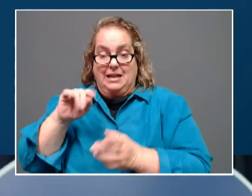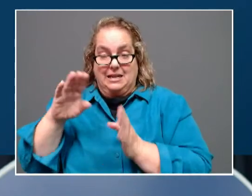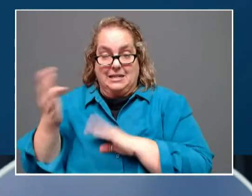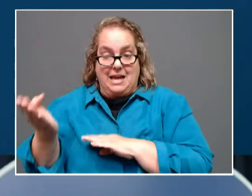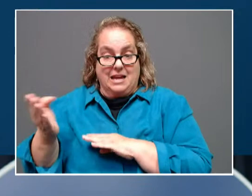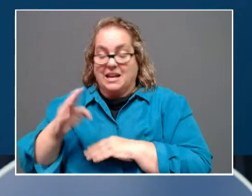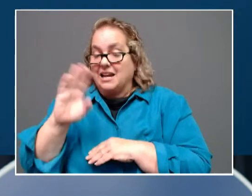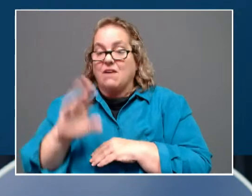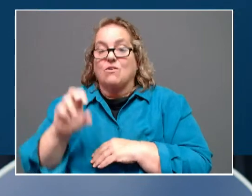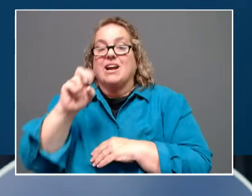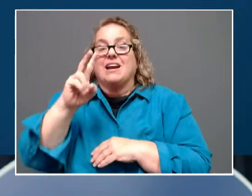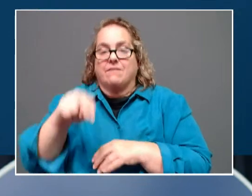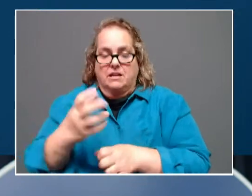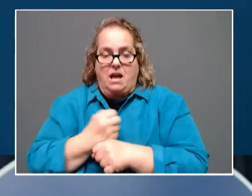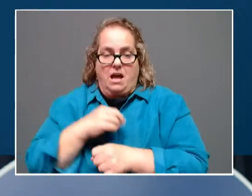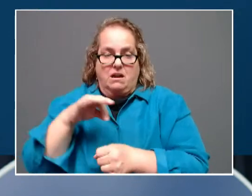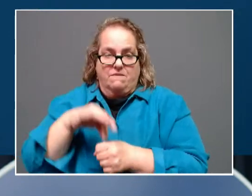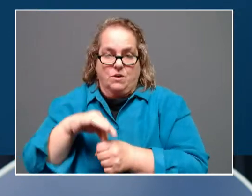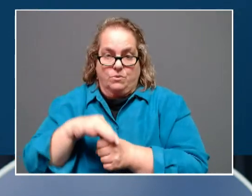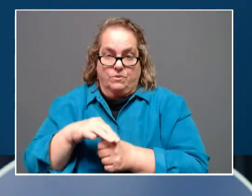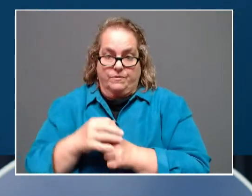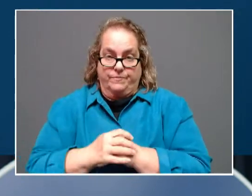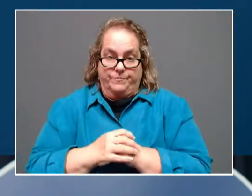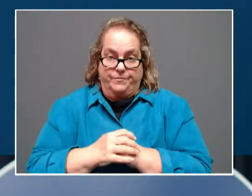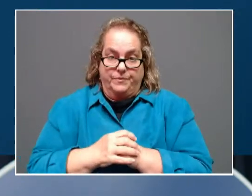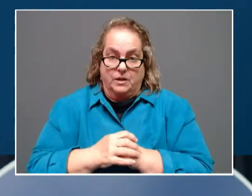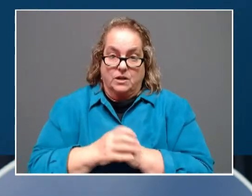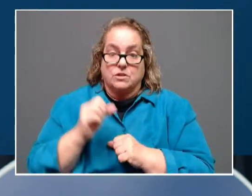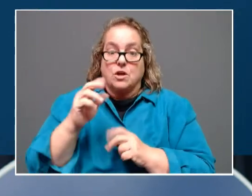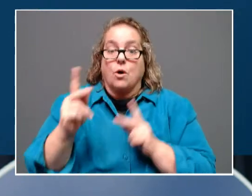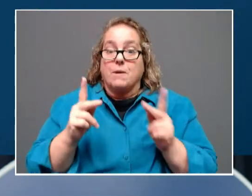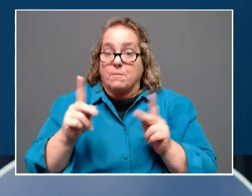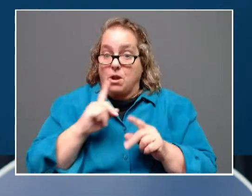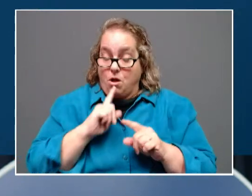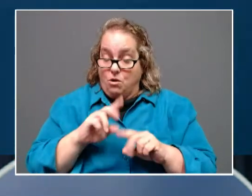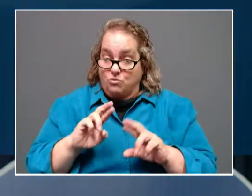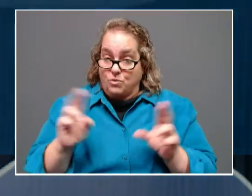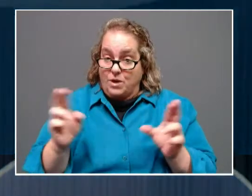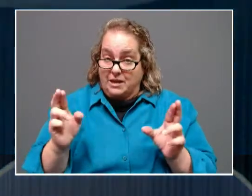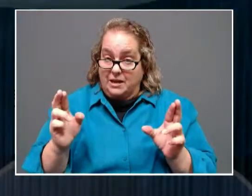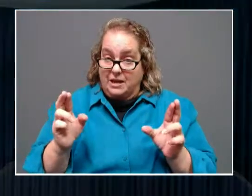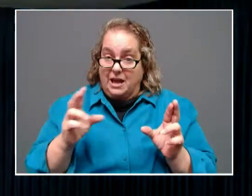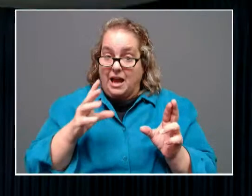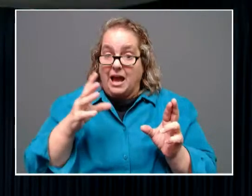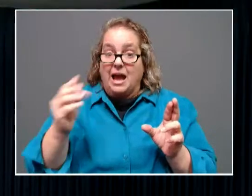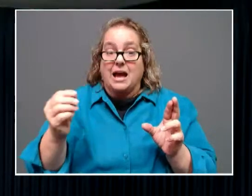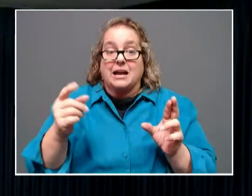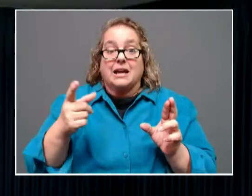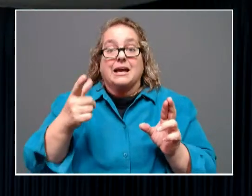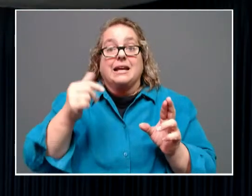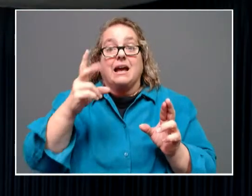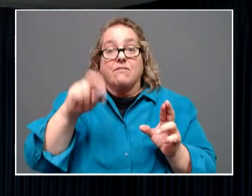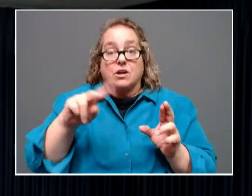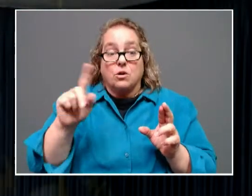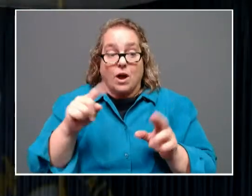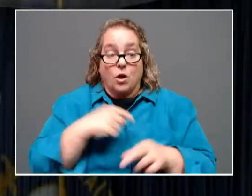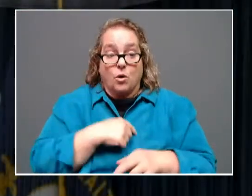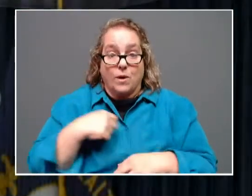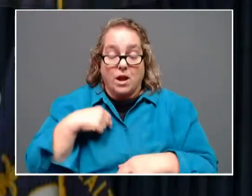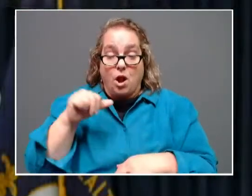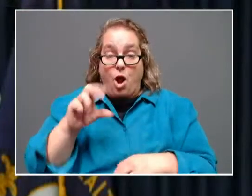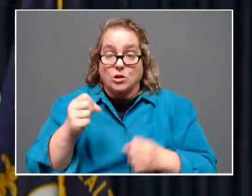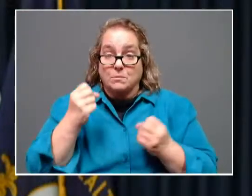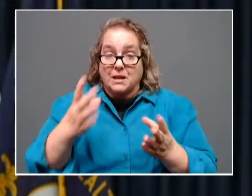committee. So, people are ready. And given where we are, and with so many supporting moving forward on